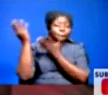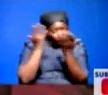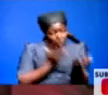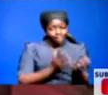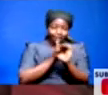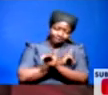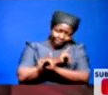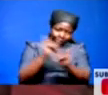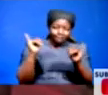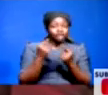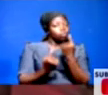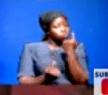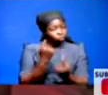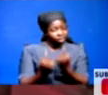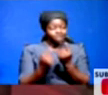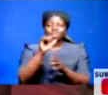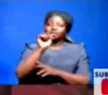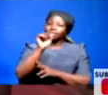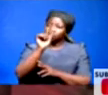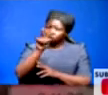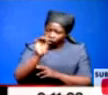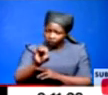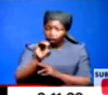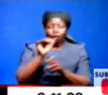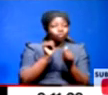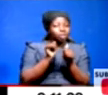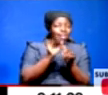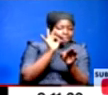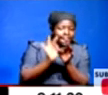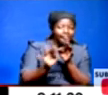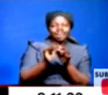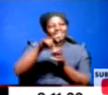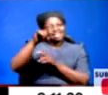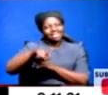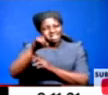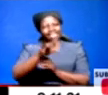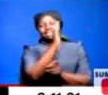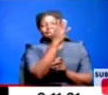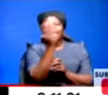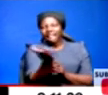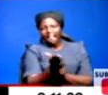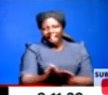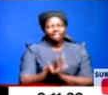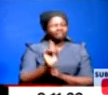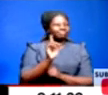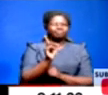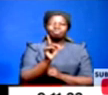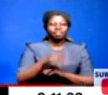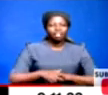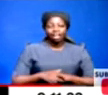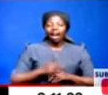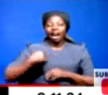clean cooking stoves. Hizle stoves ambaye haihitaji mtu kutumia kuni.